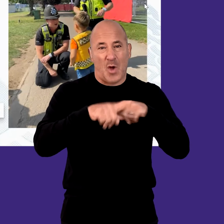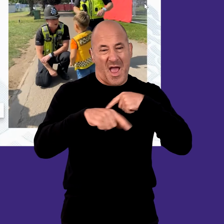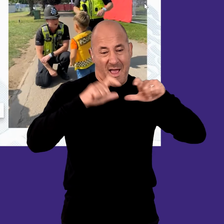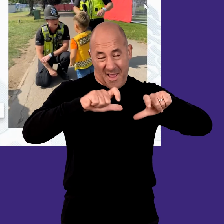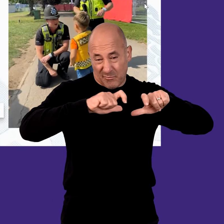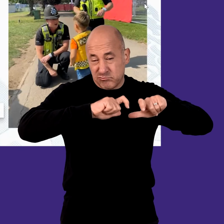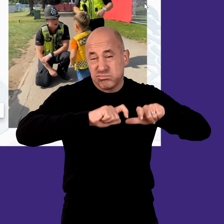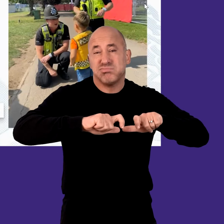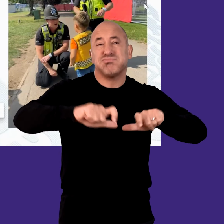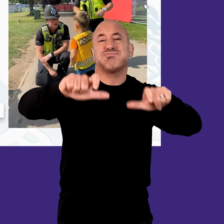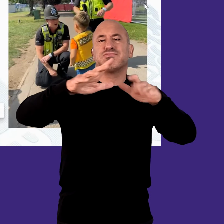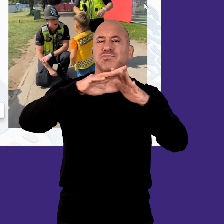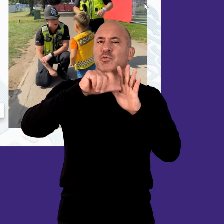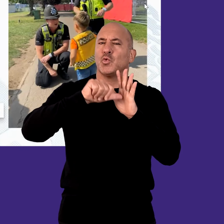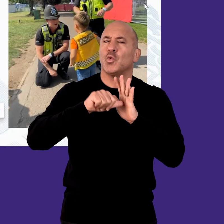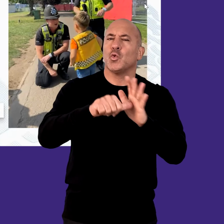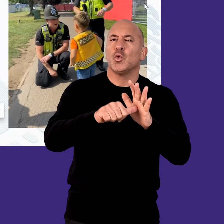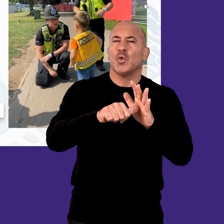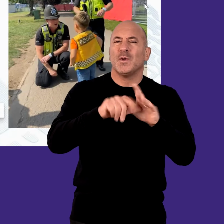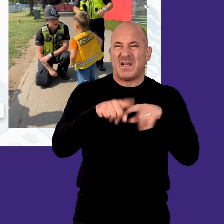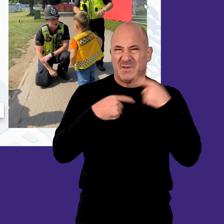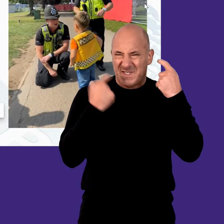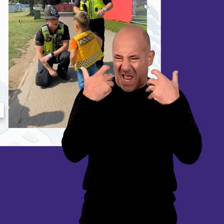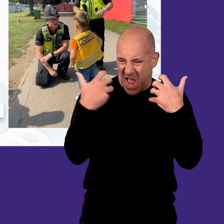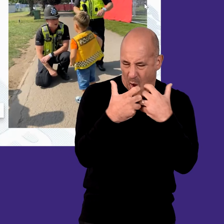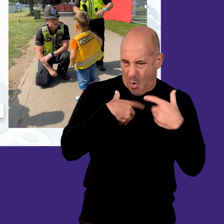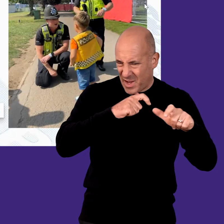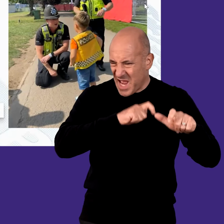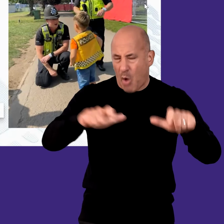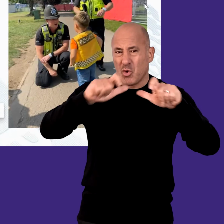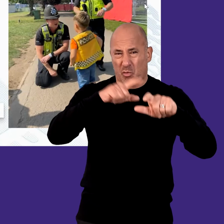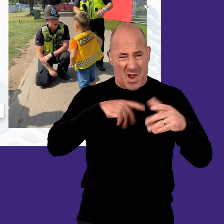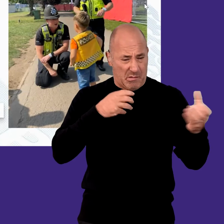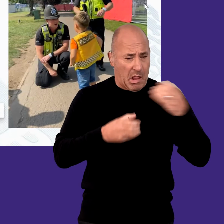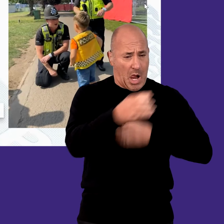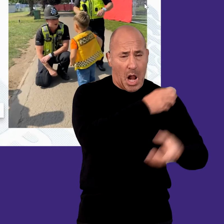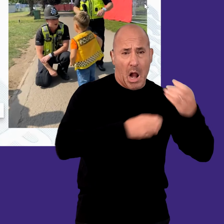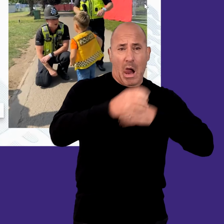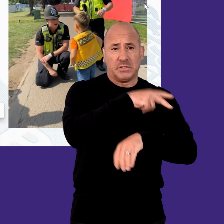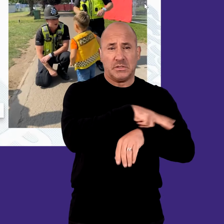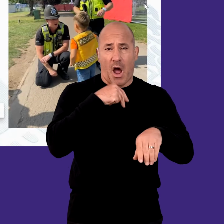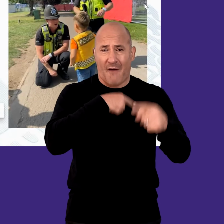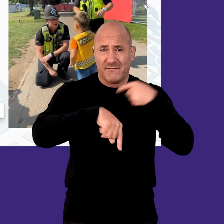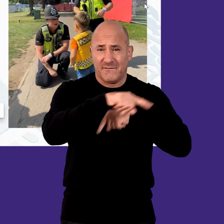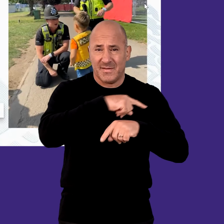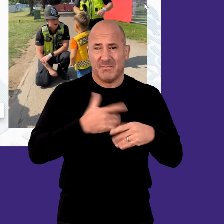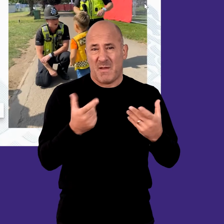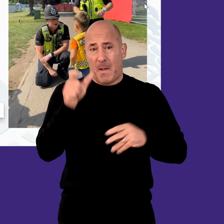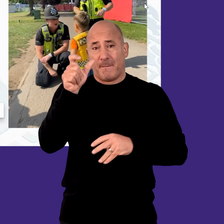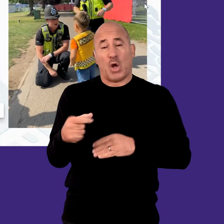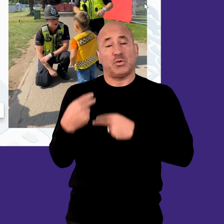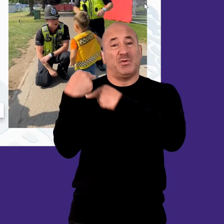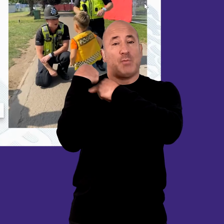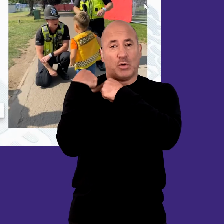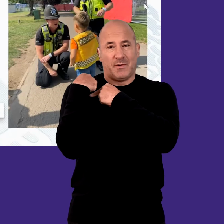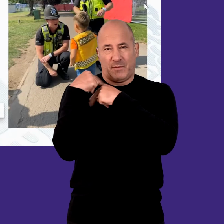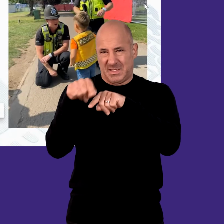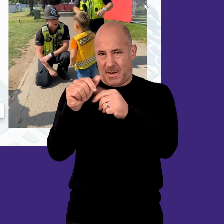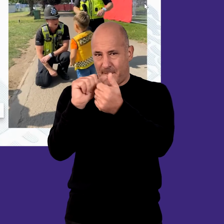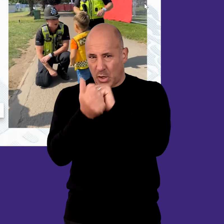and out of departments. So that longevity can be quite hard to maintain. So it's about finding ways to do that, and maybe have someone who